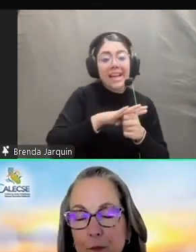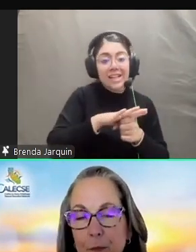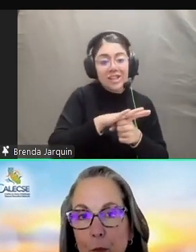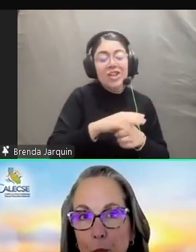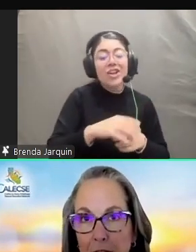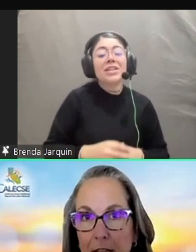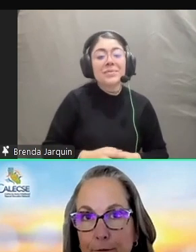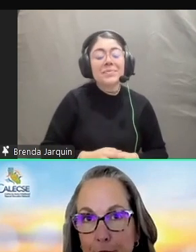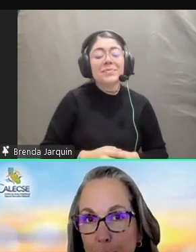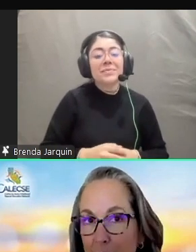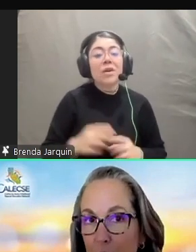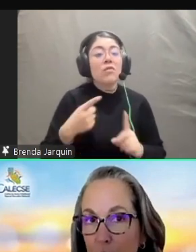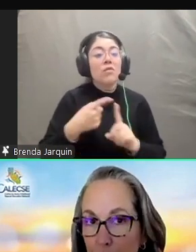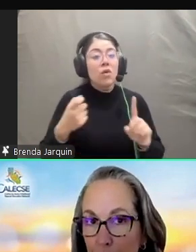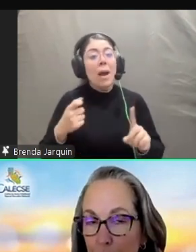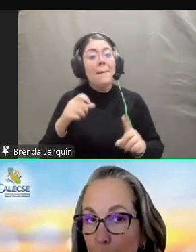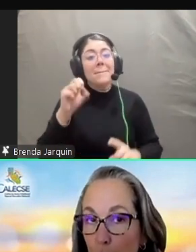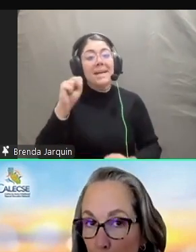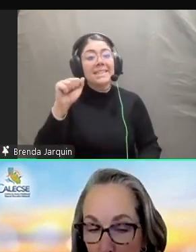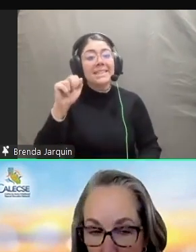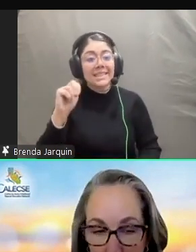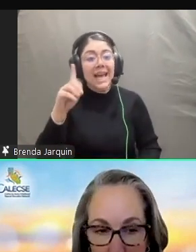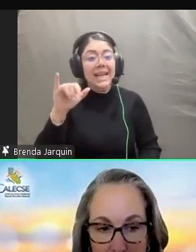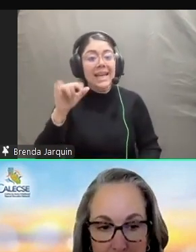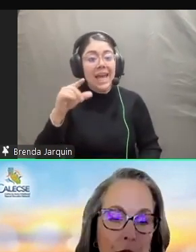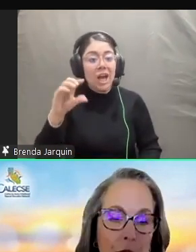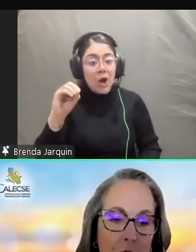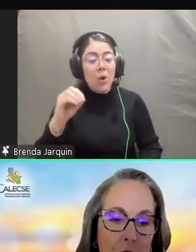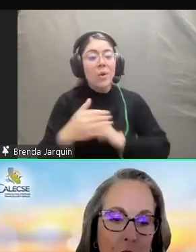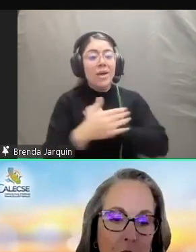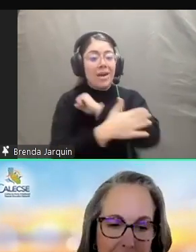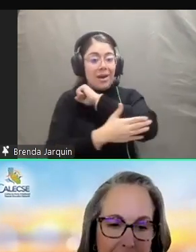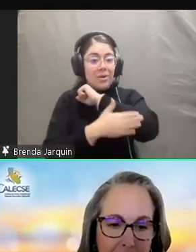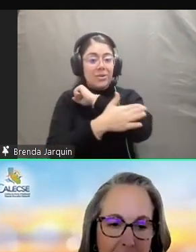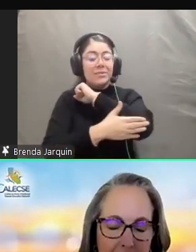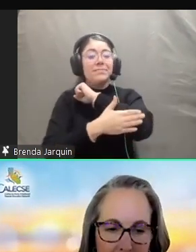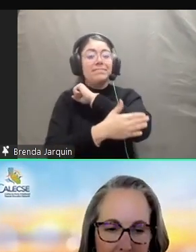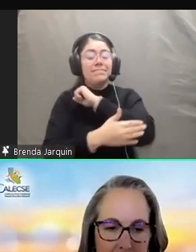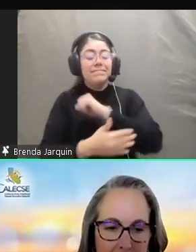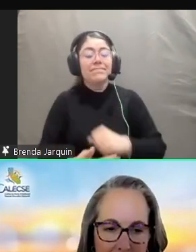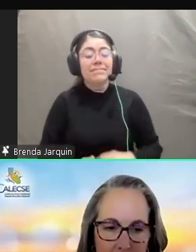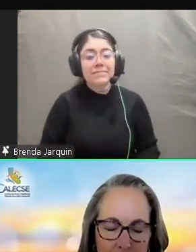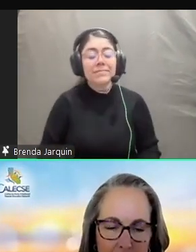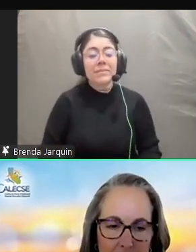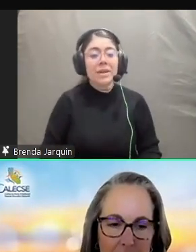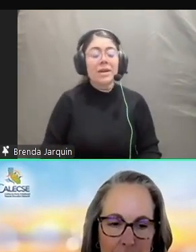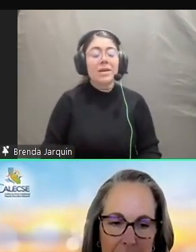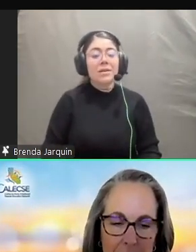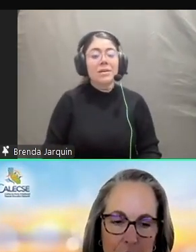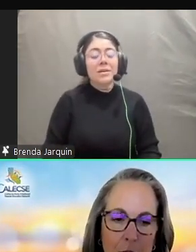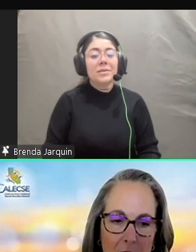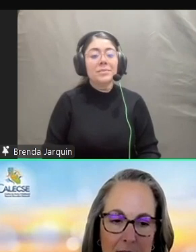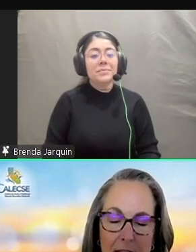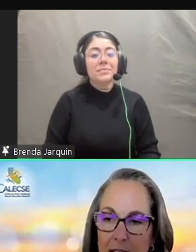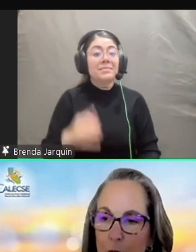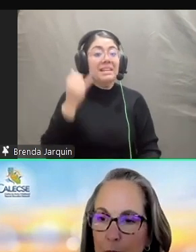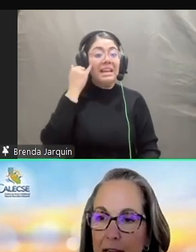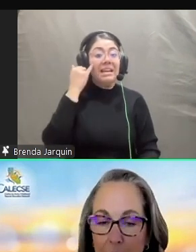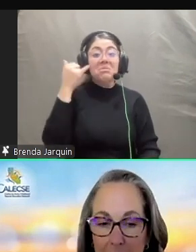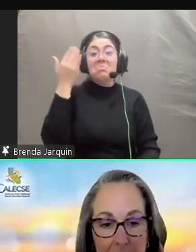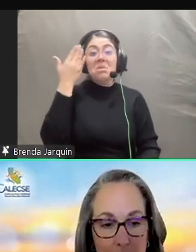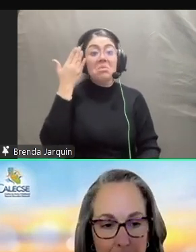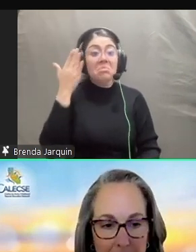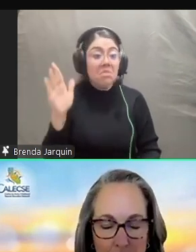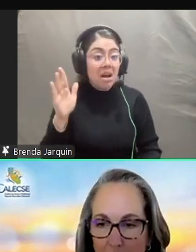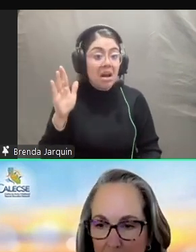And really the first place to go to if you don't know exactly the ins and outs of the transition process,